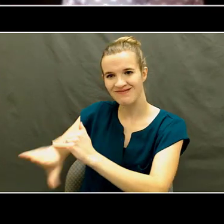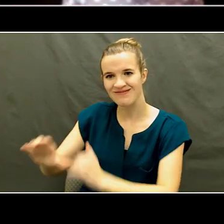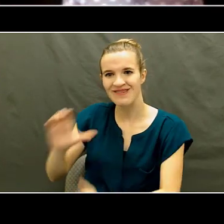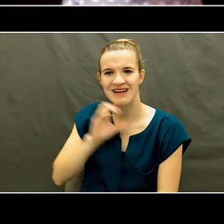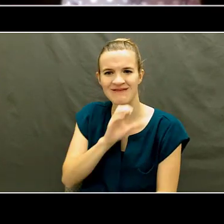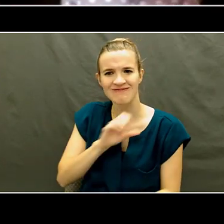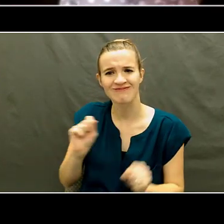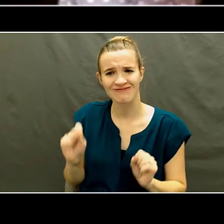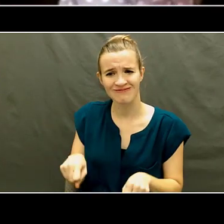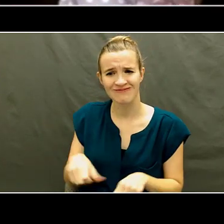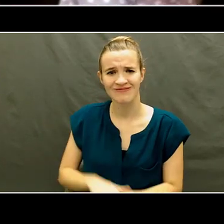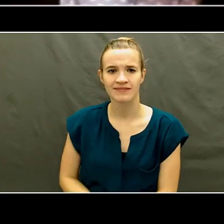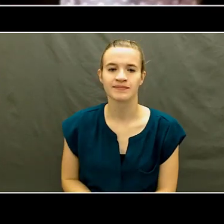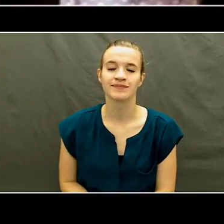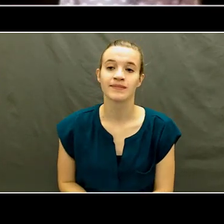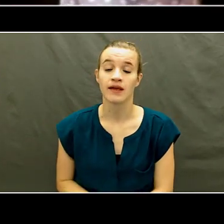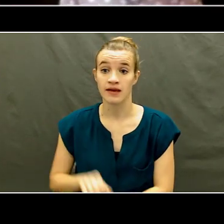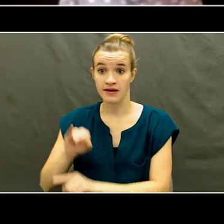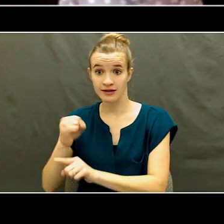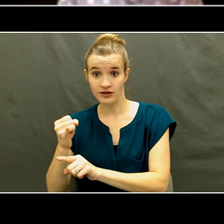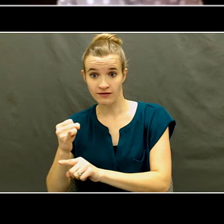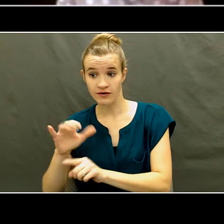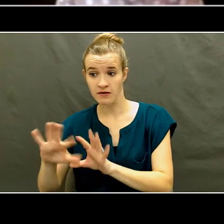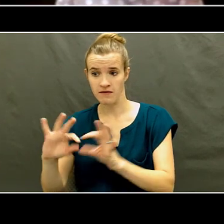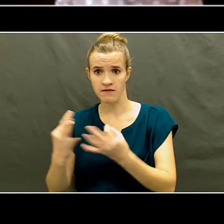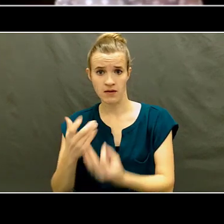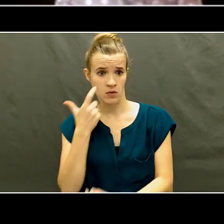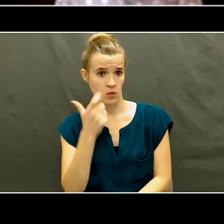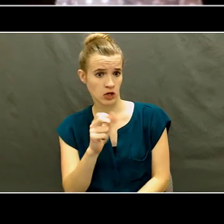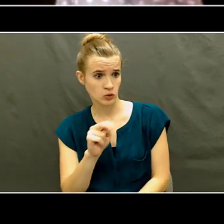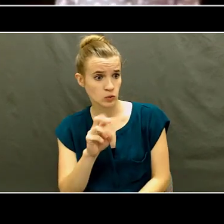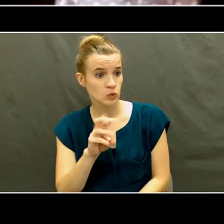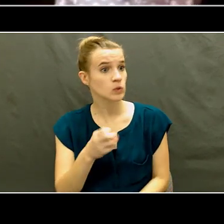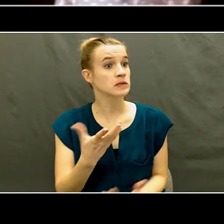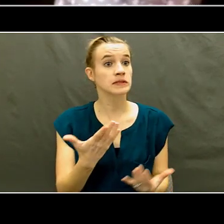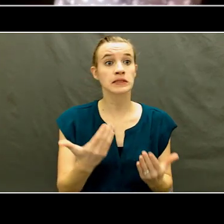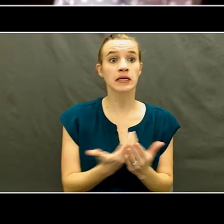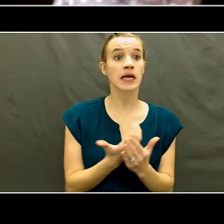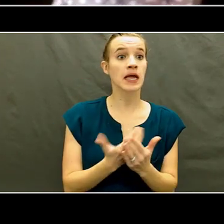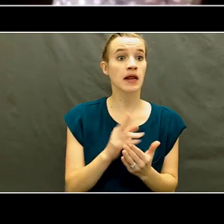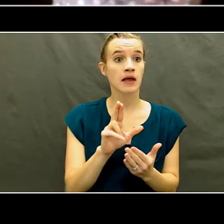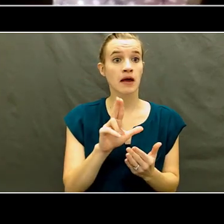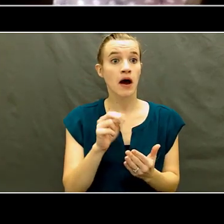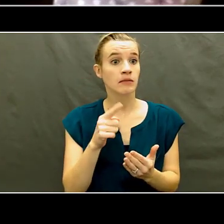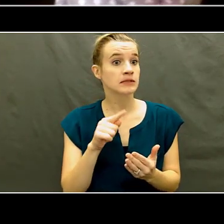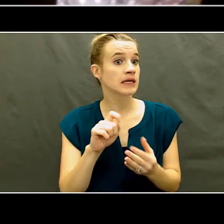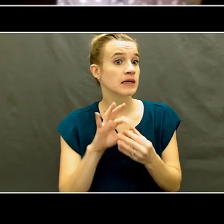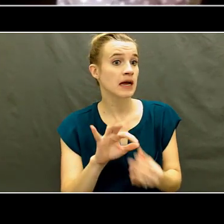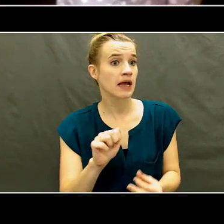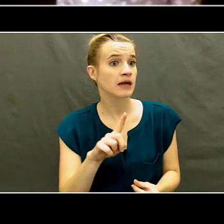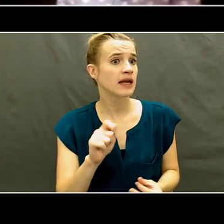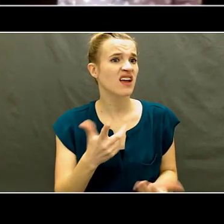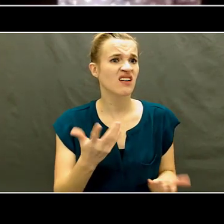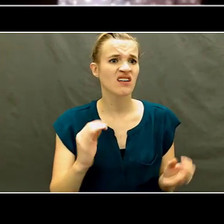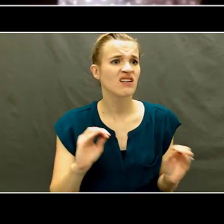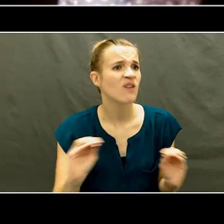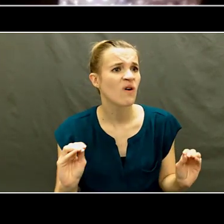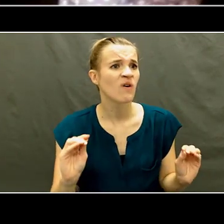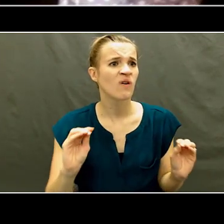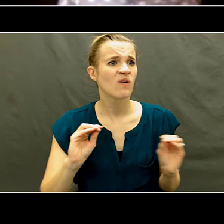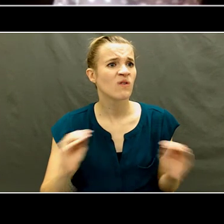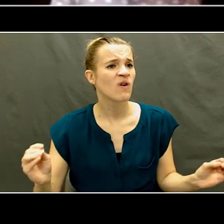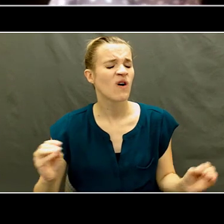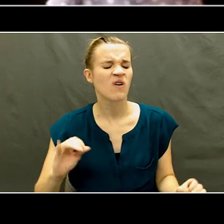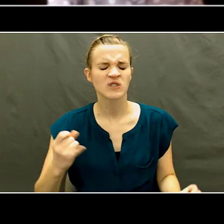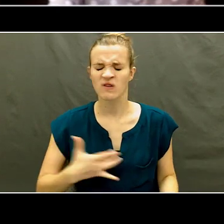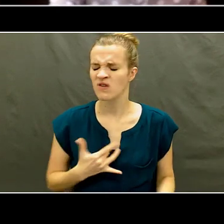the news for updates on the ADA, but reporters never mention it. She switches off the TV in frustration, wishing she